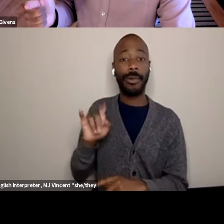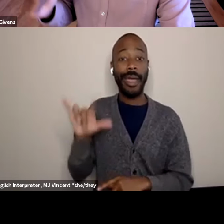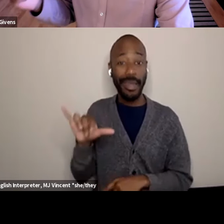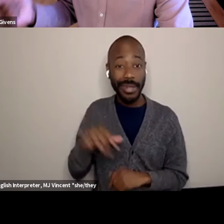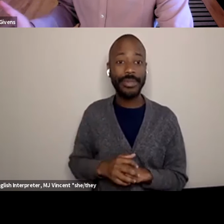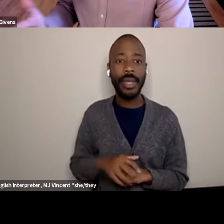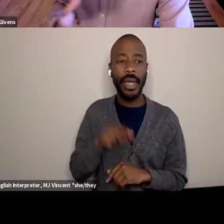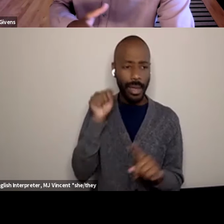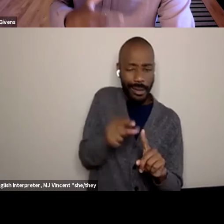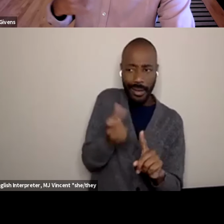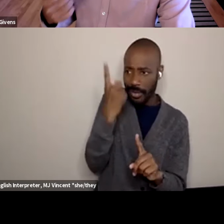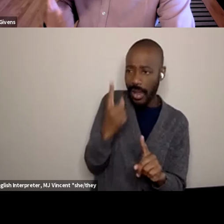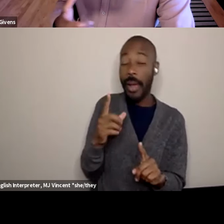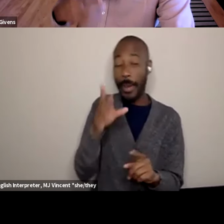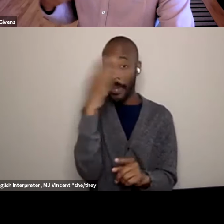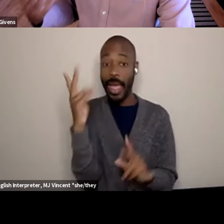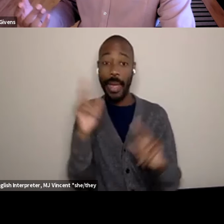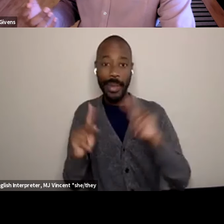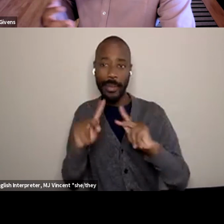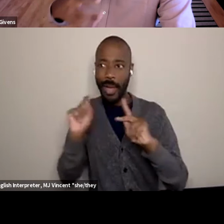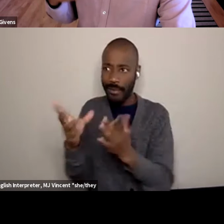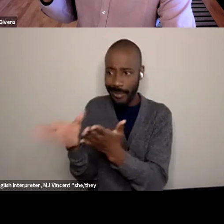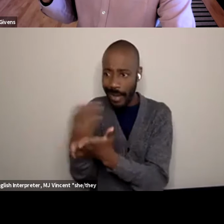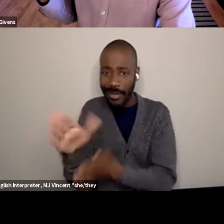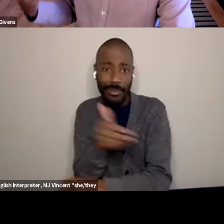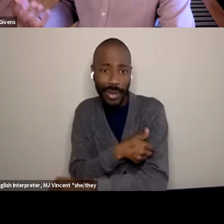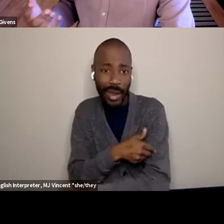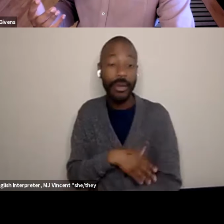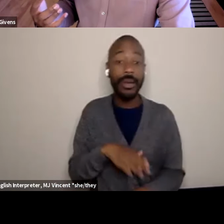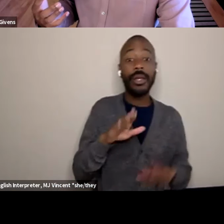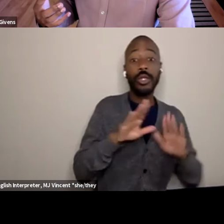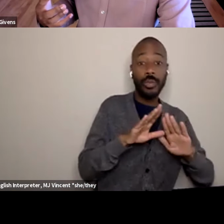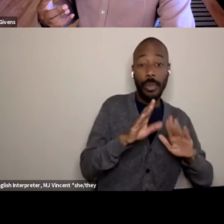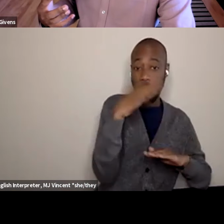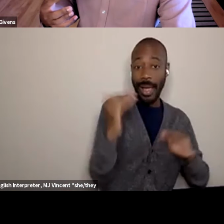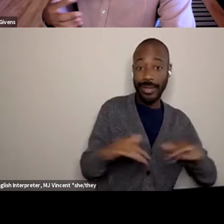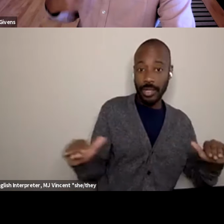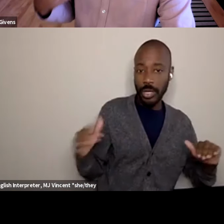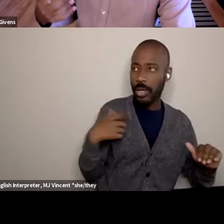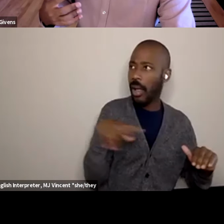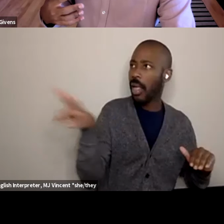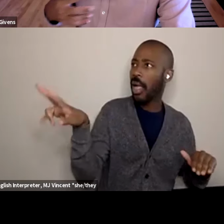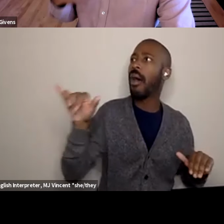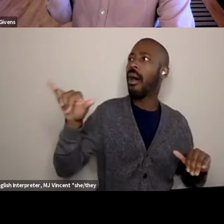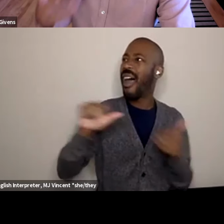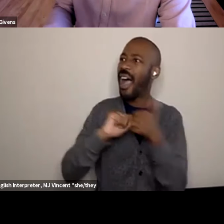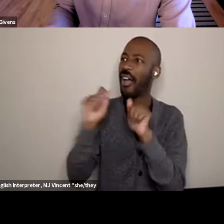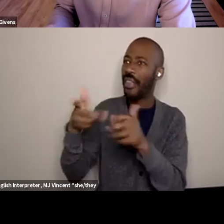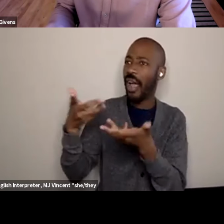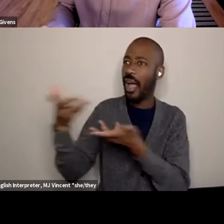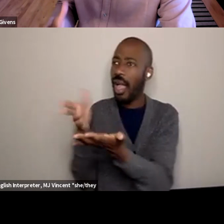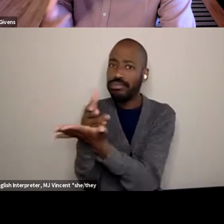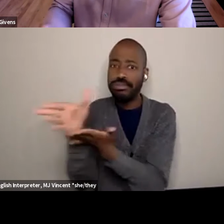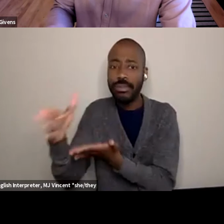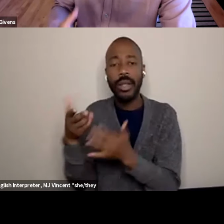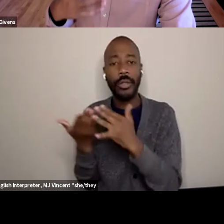right? Black children saw Black adults having to navigate white authoritative figures who could inflict violence